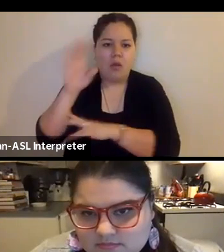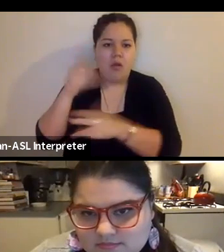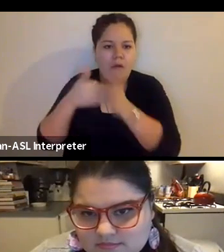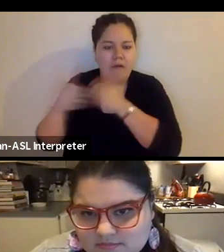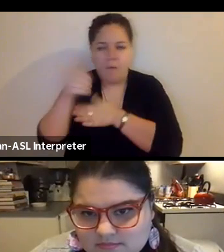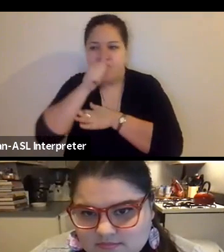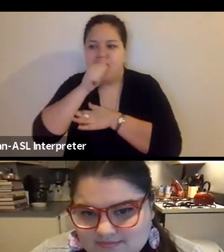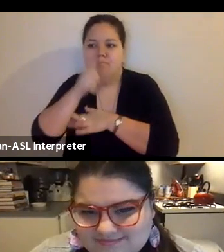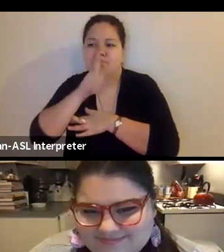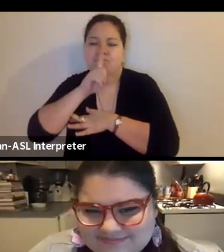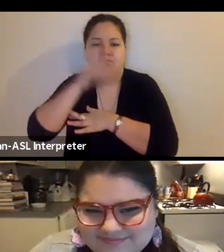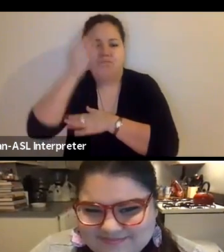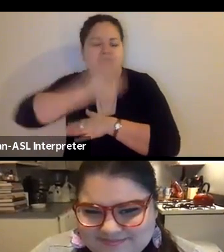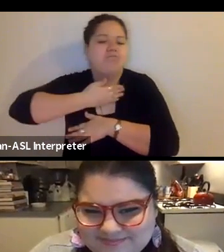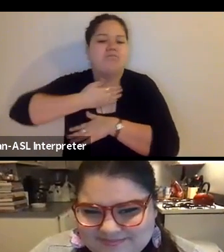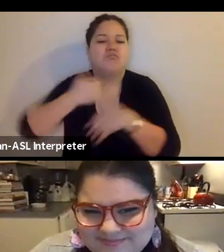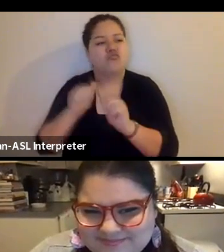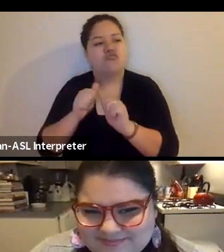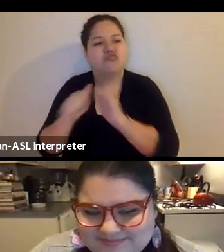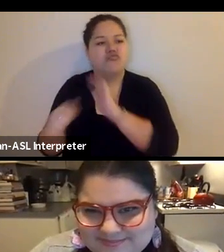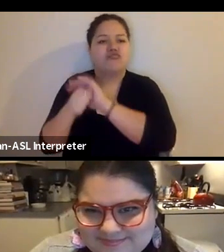Those are just my thoughts, Chet.